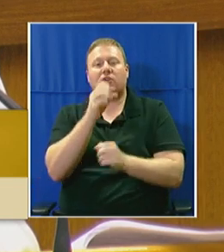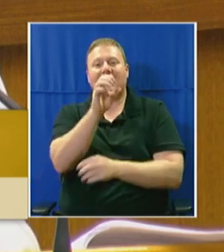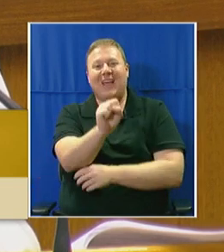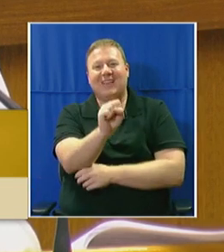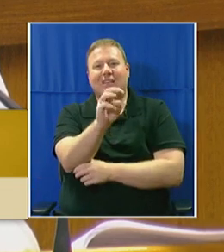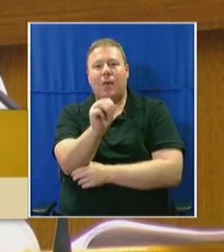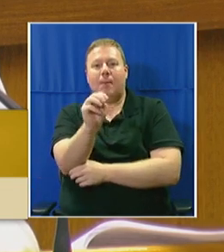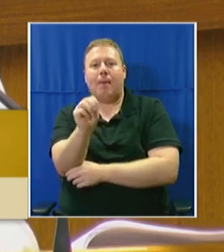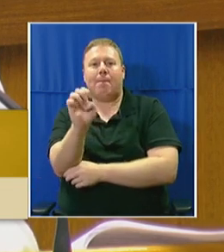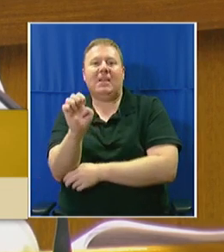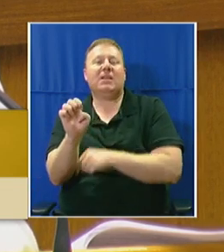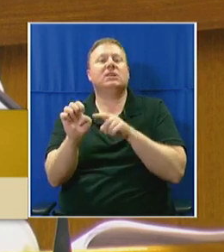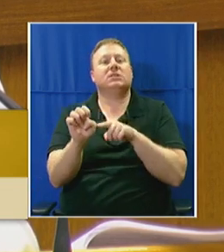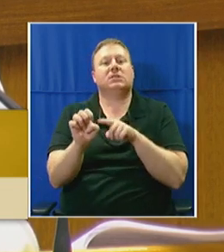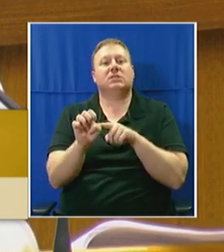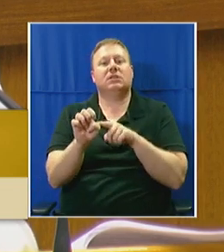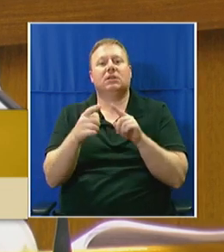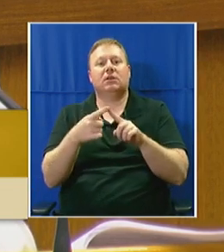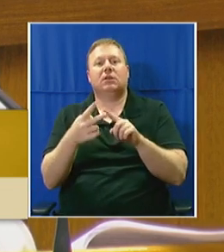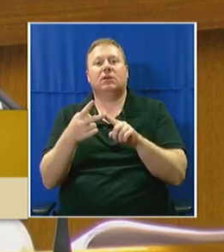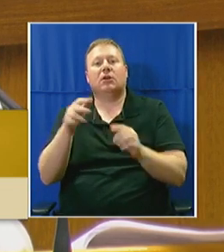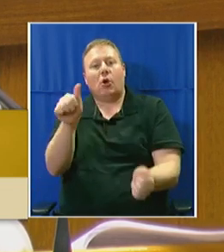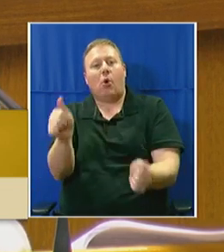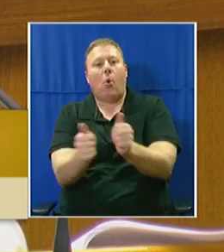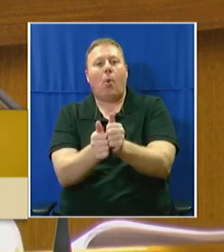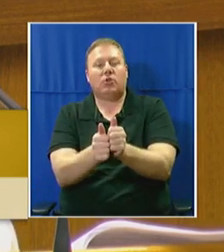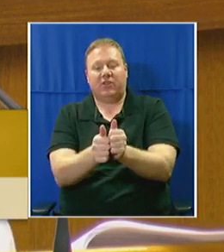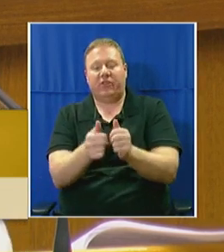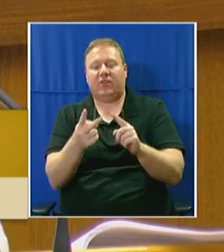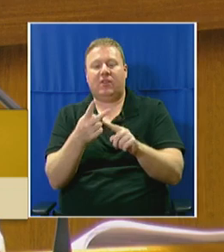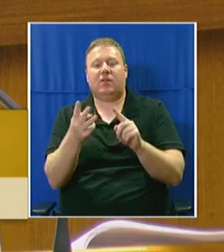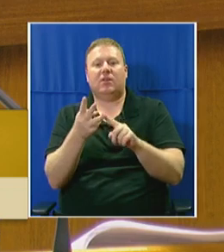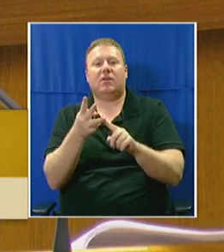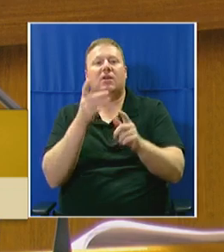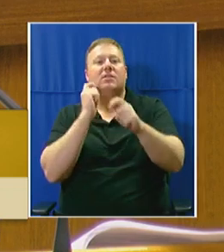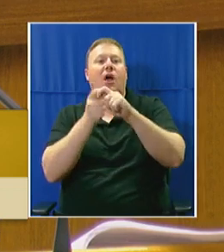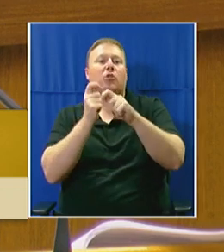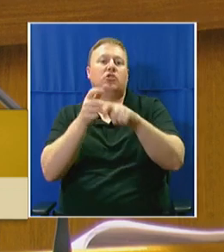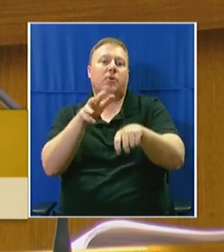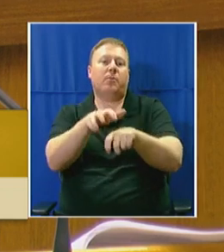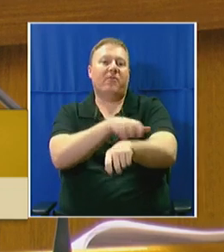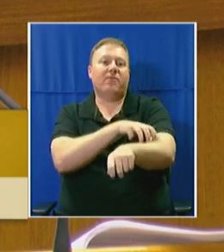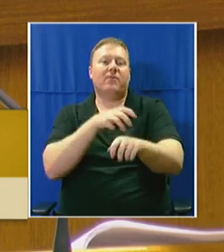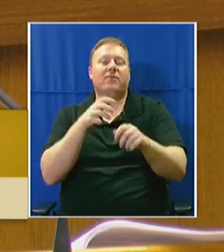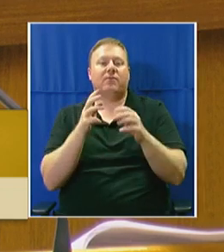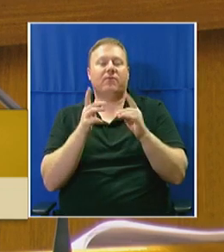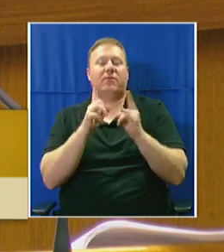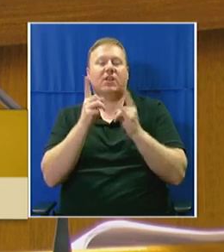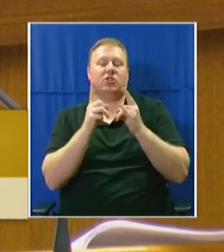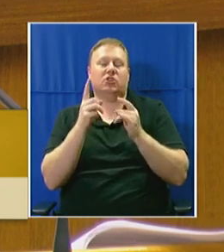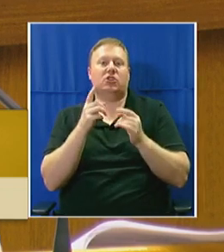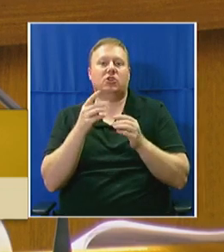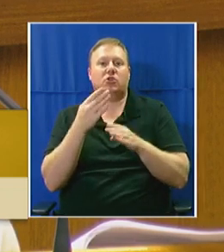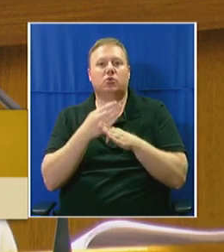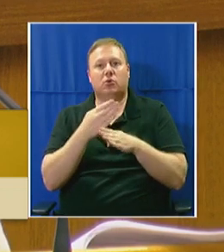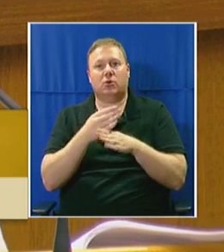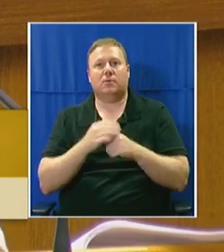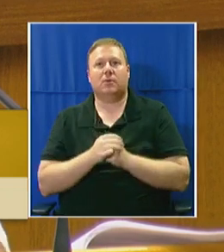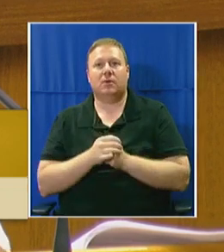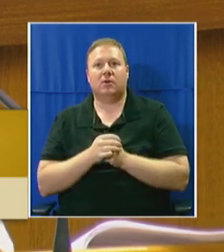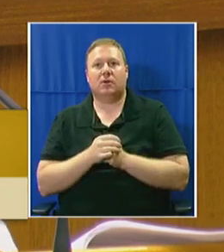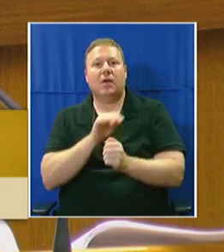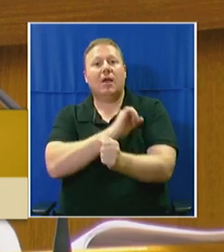cooperatives and Township and Village Enterprise transforming the economy to empower women the African National Congress